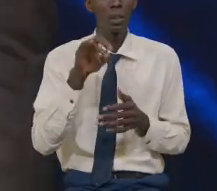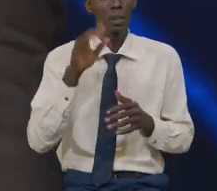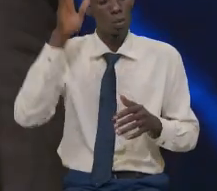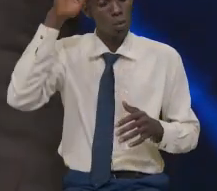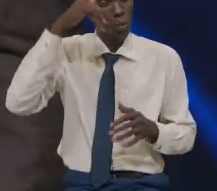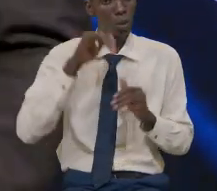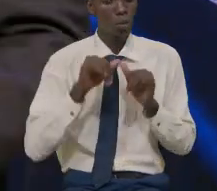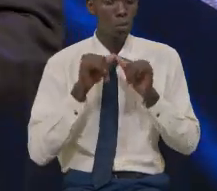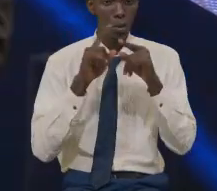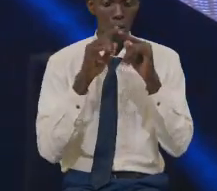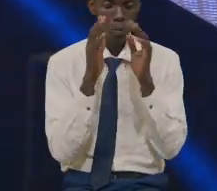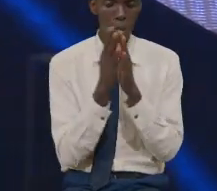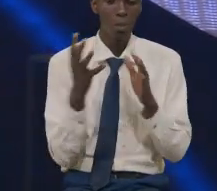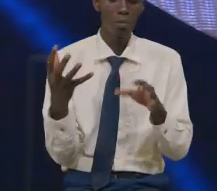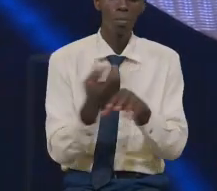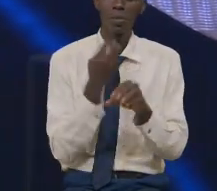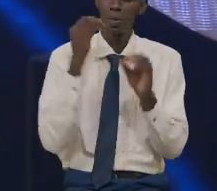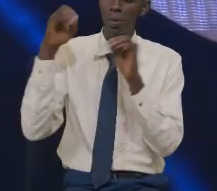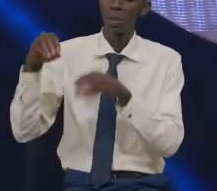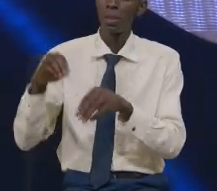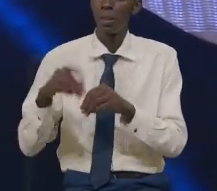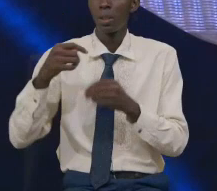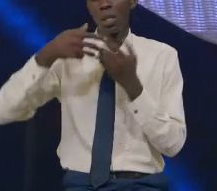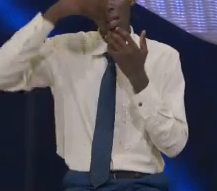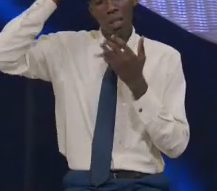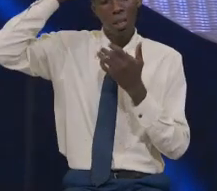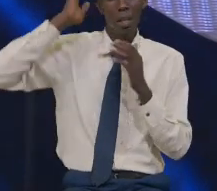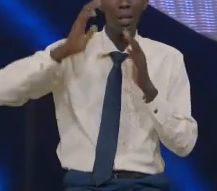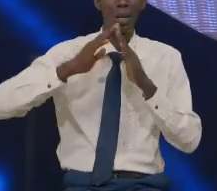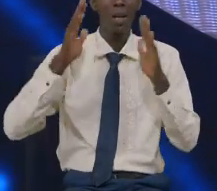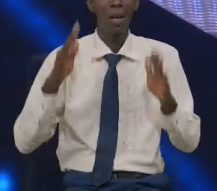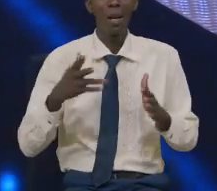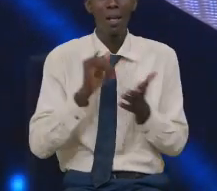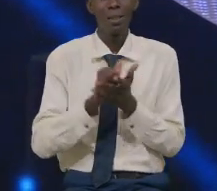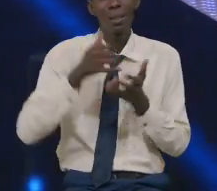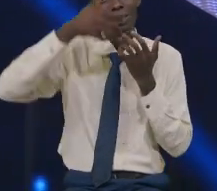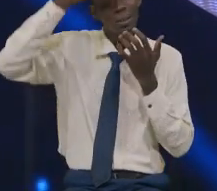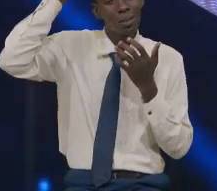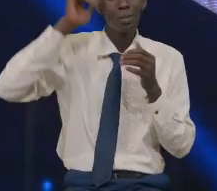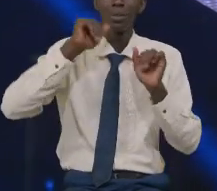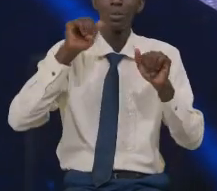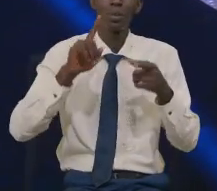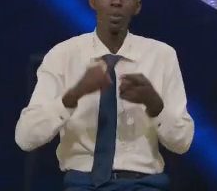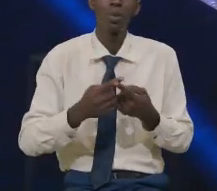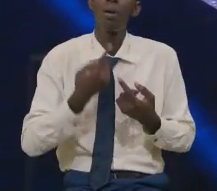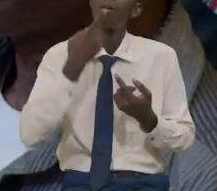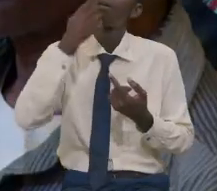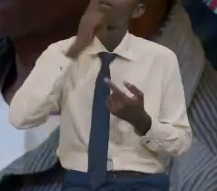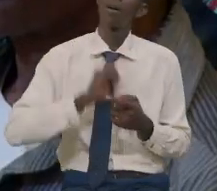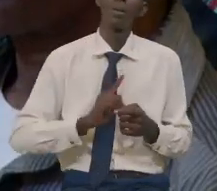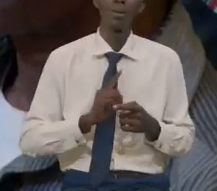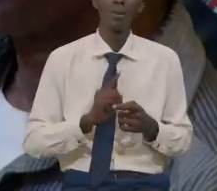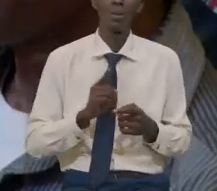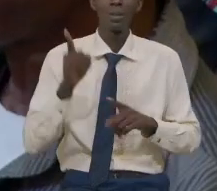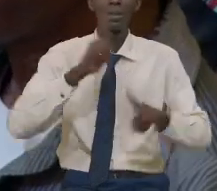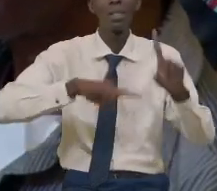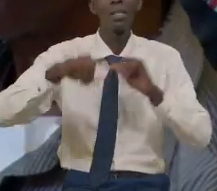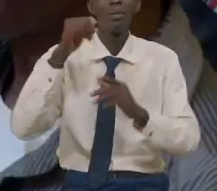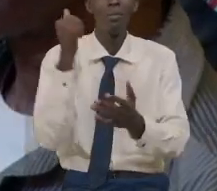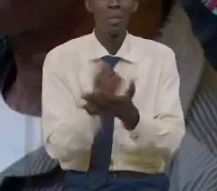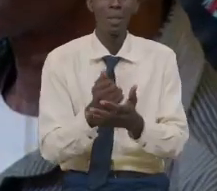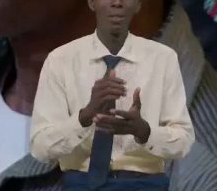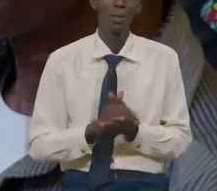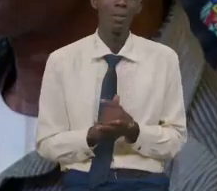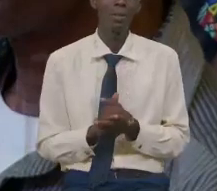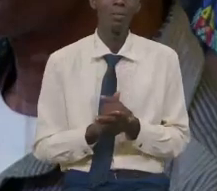him in the lion's den, and the lions could not eat him up. You didn't say amen to that.